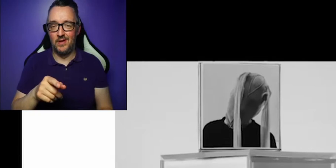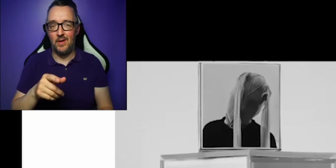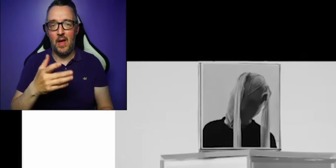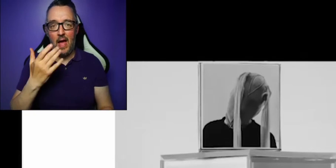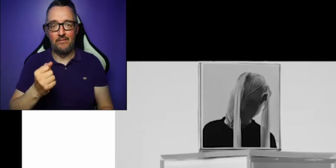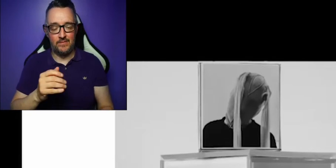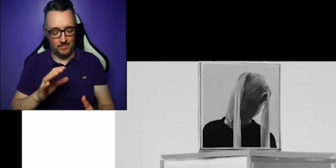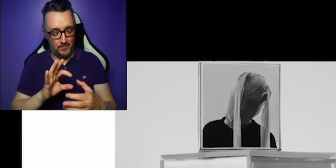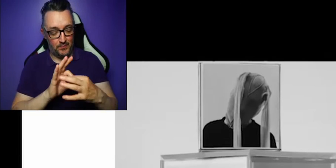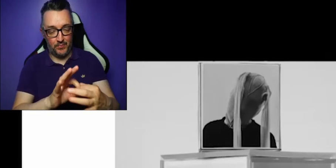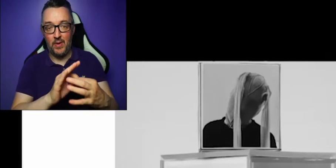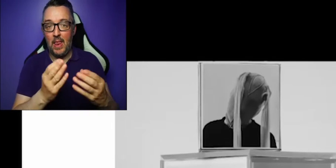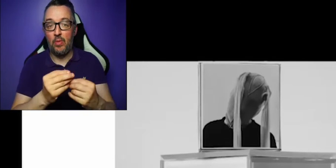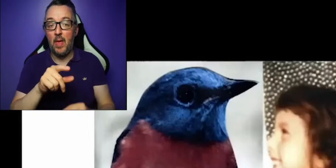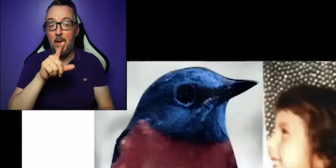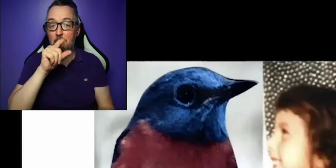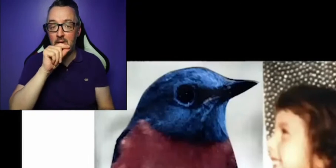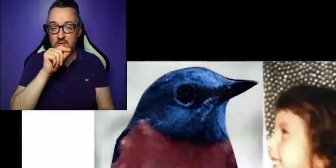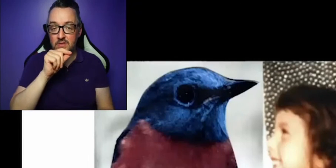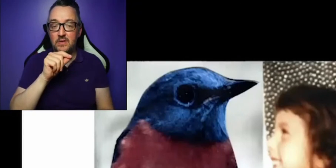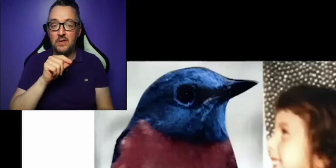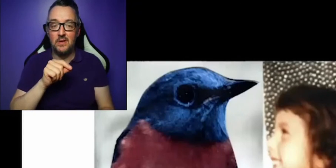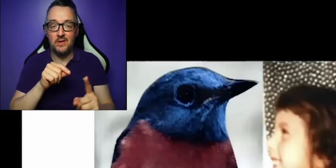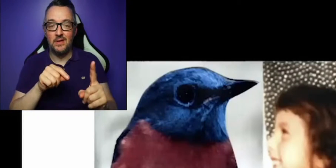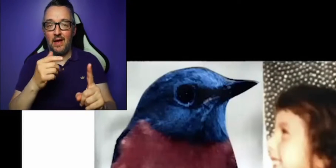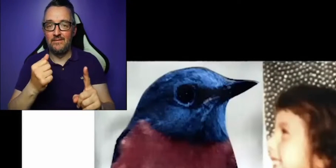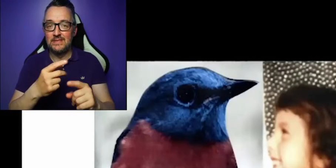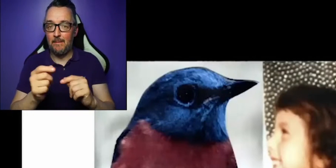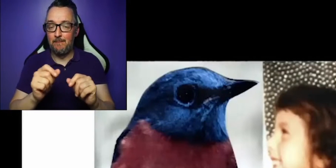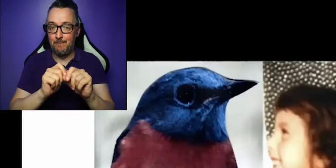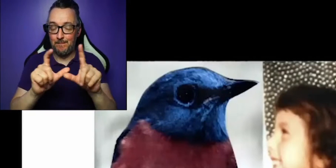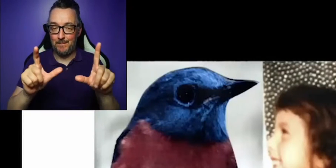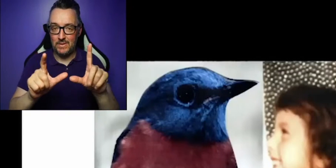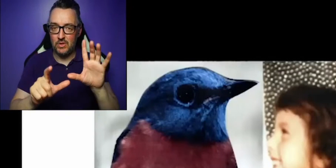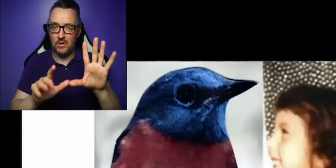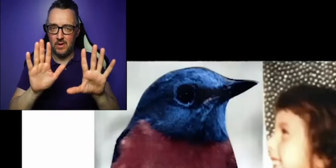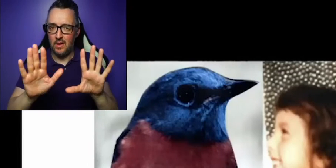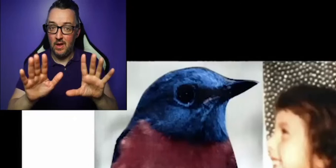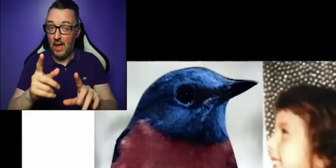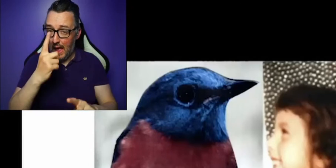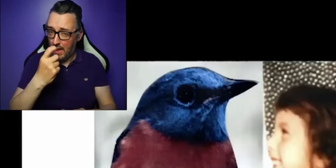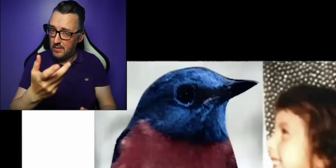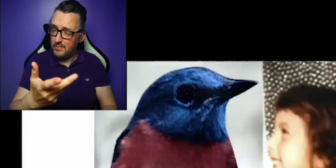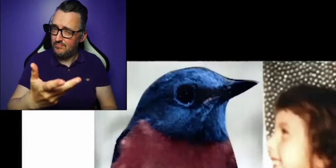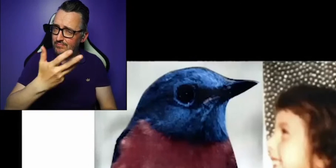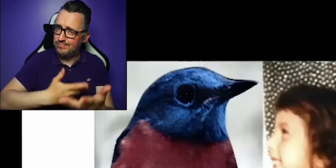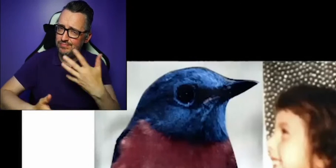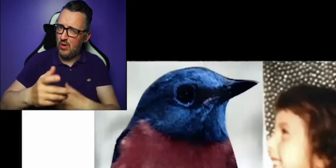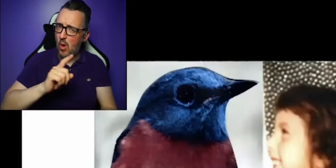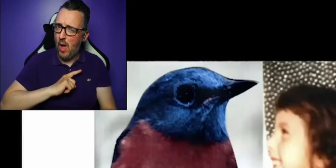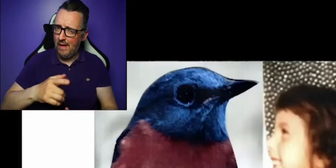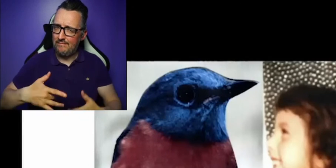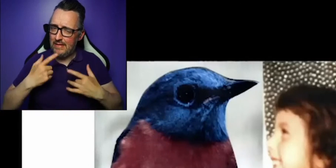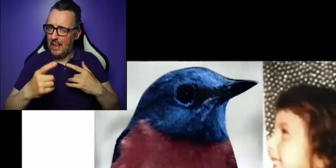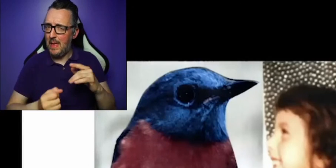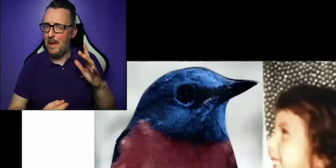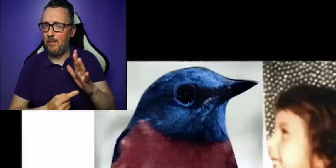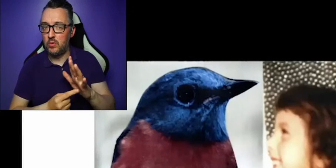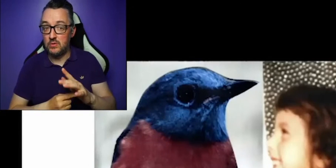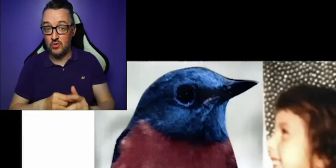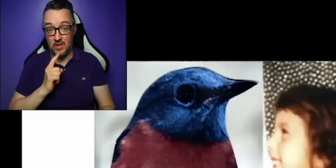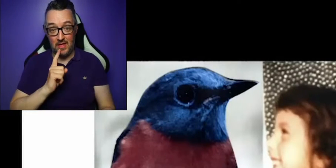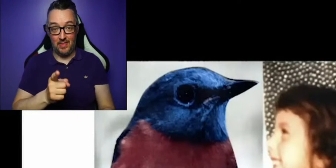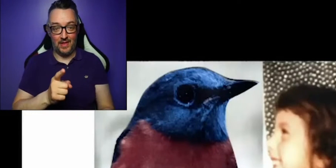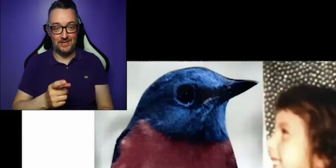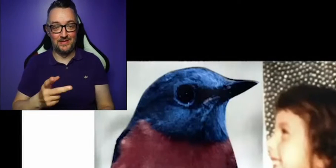with your affinity with birds. So we have a couple of images coming up around that. And I wondered if you could tell us why this is important. Like,